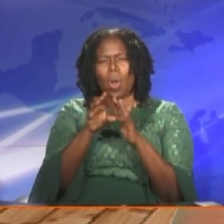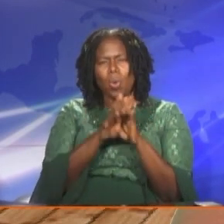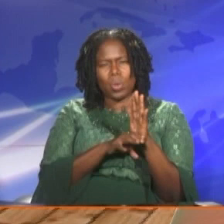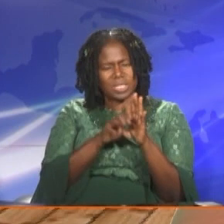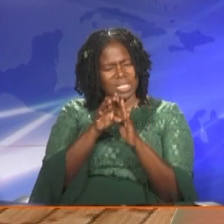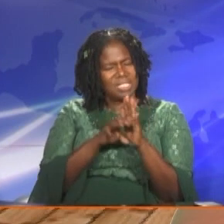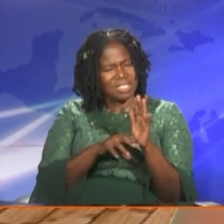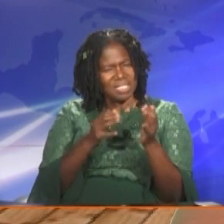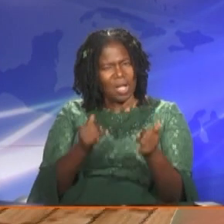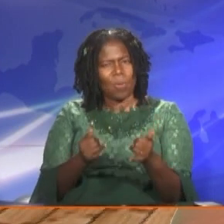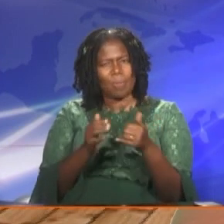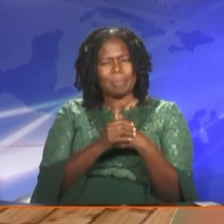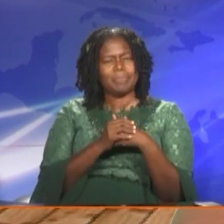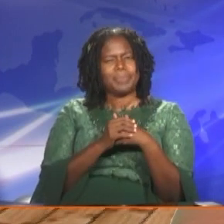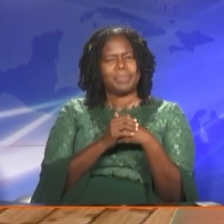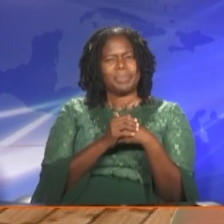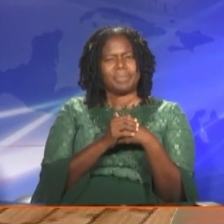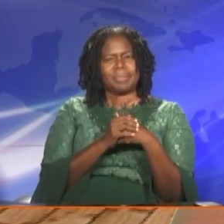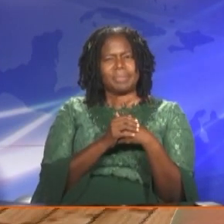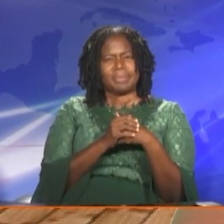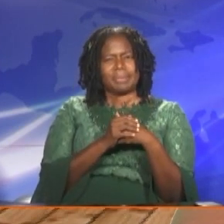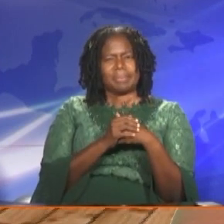have, in terms of financial